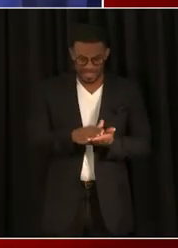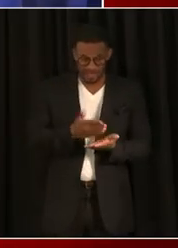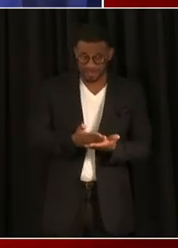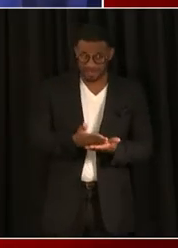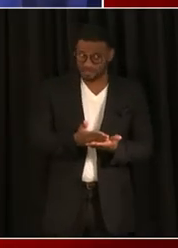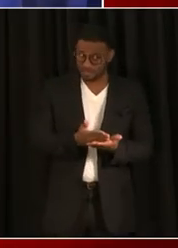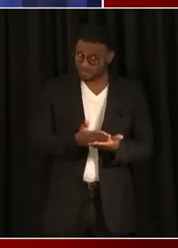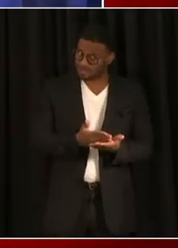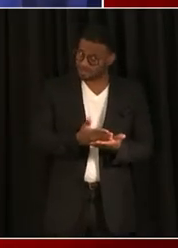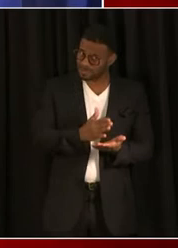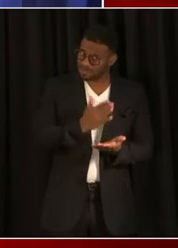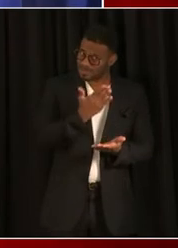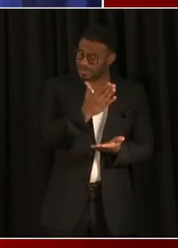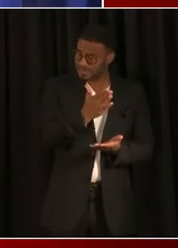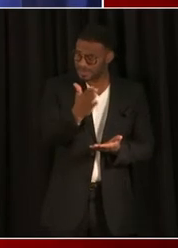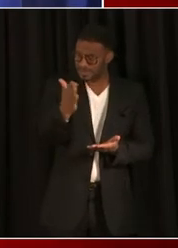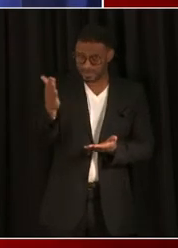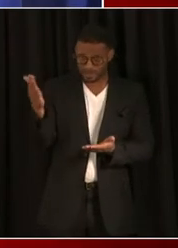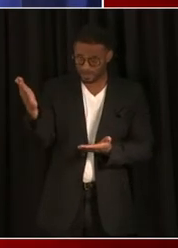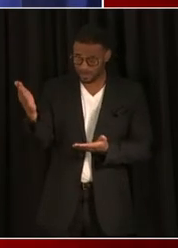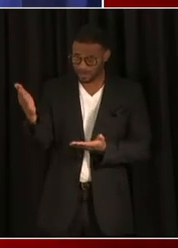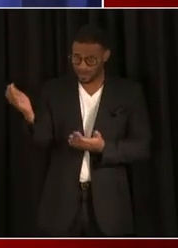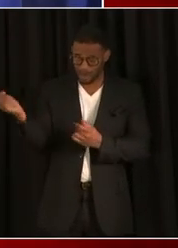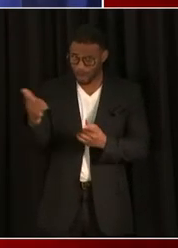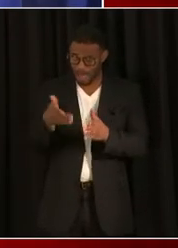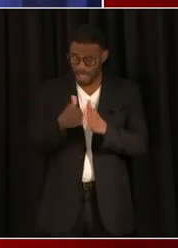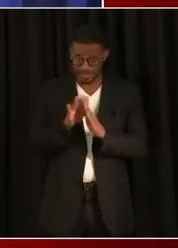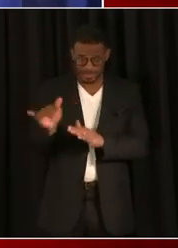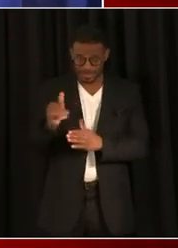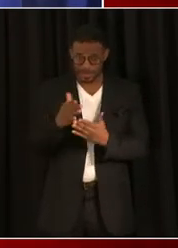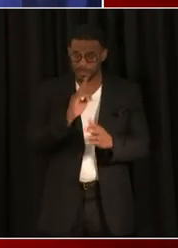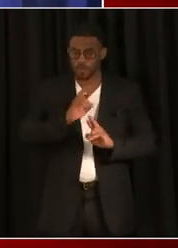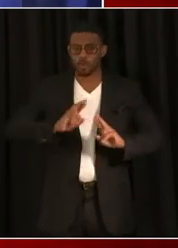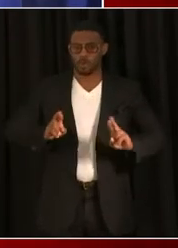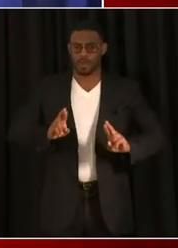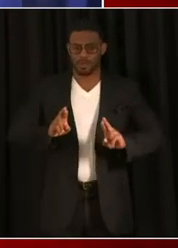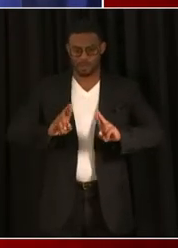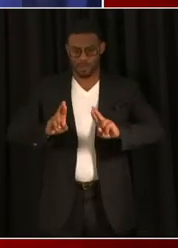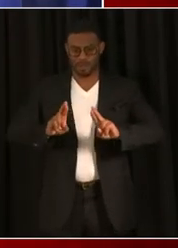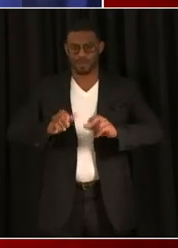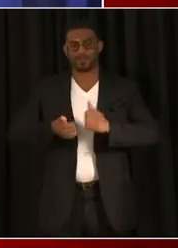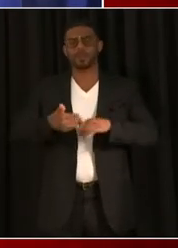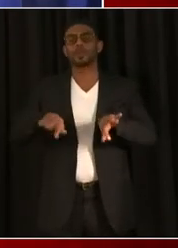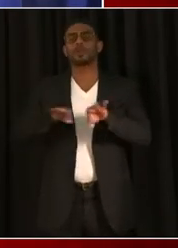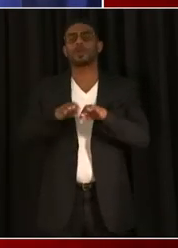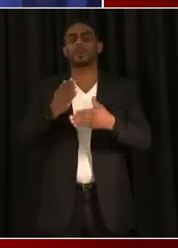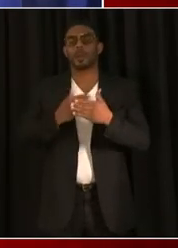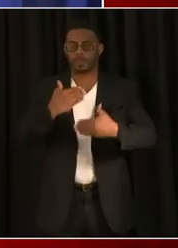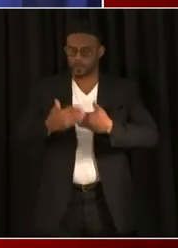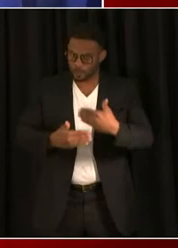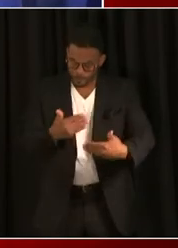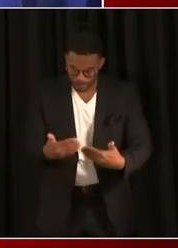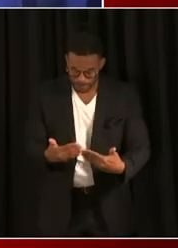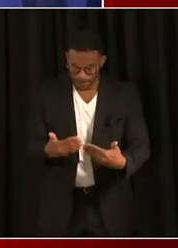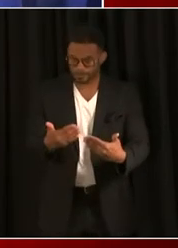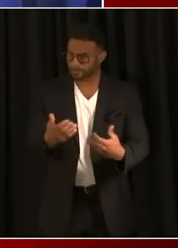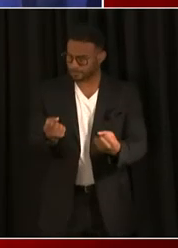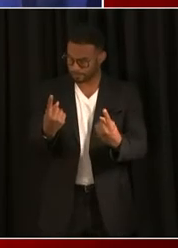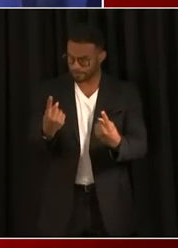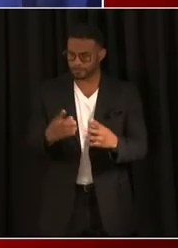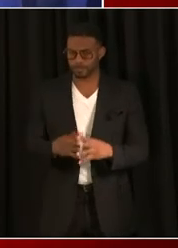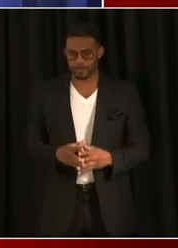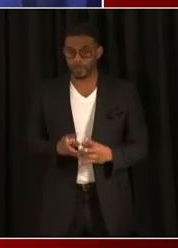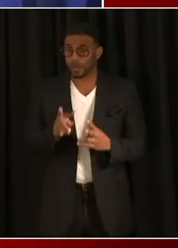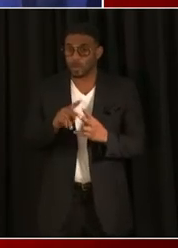the documents are pretty similar. And so to be ready is the most important part of